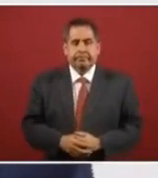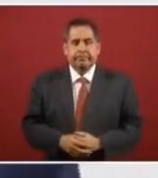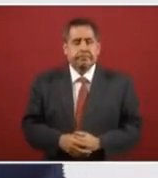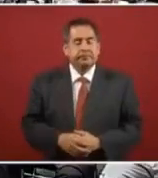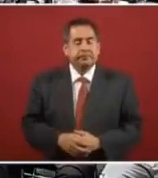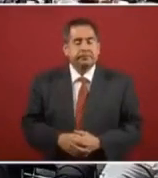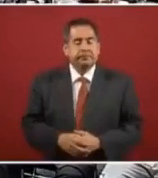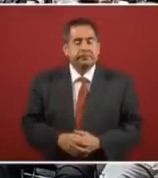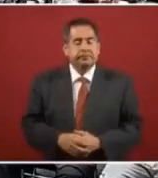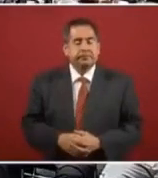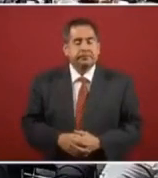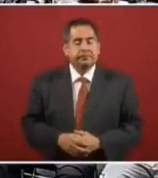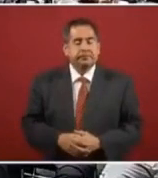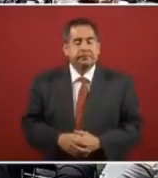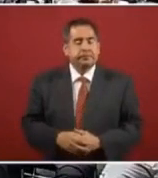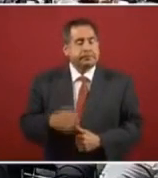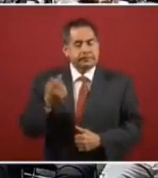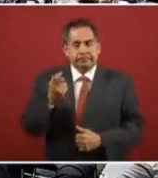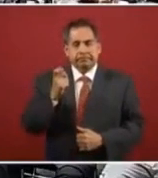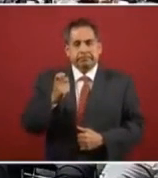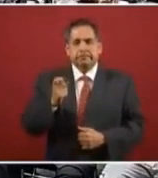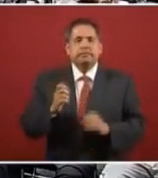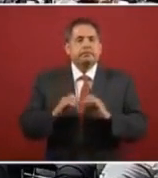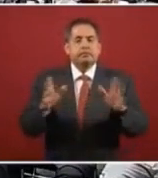as a consequence